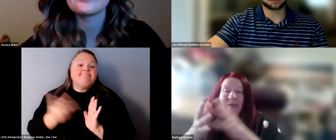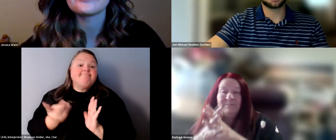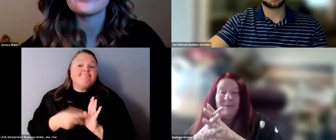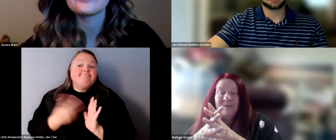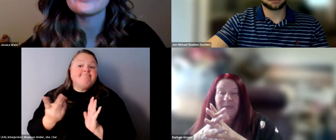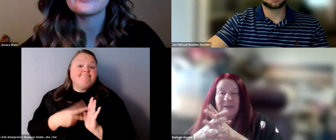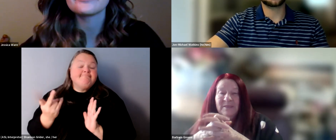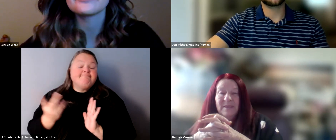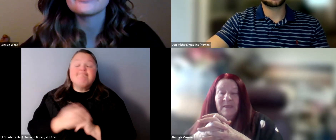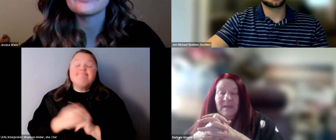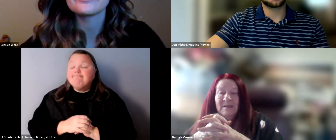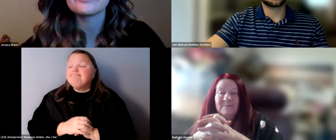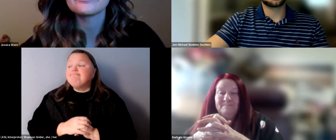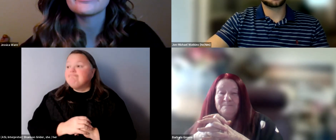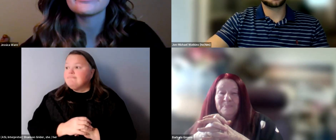it might be that